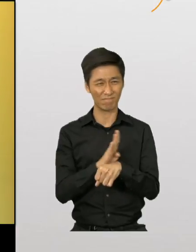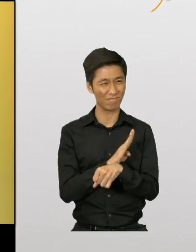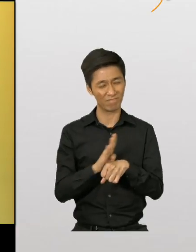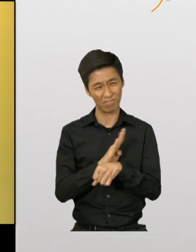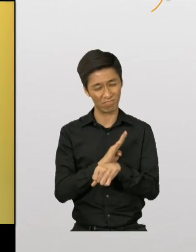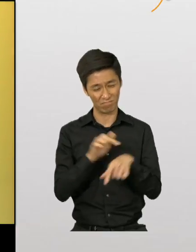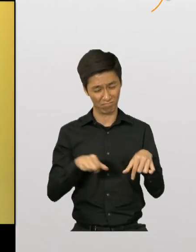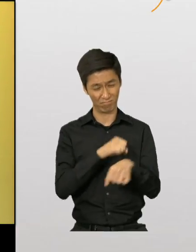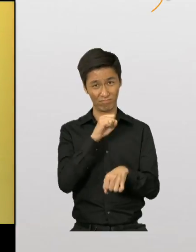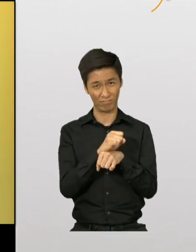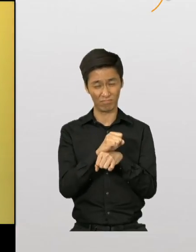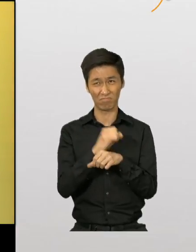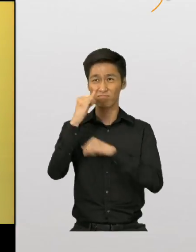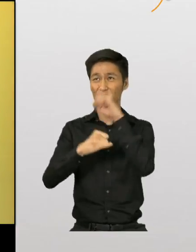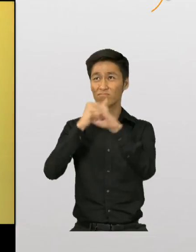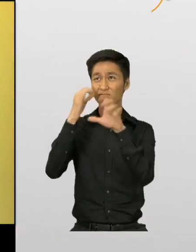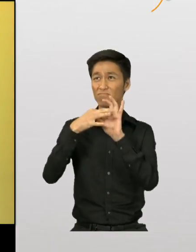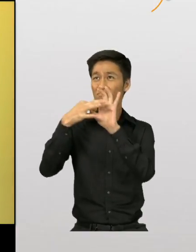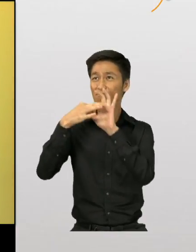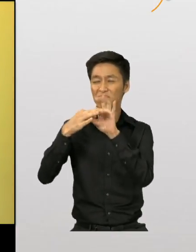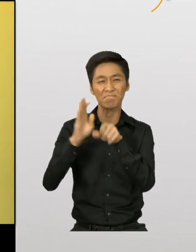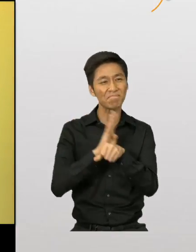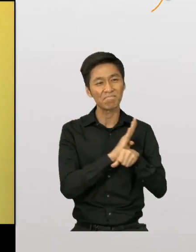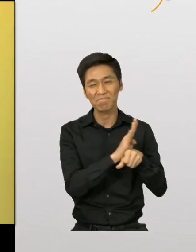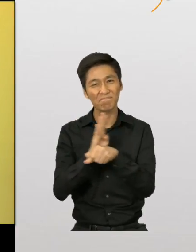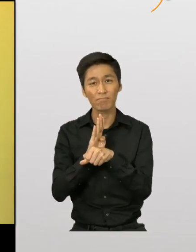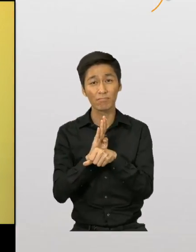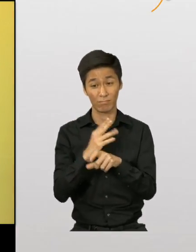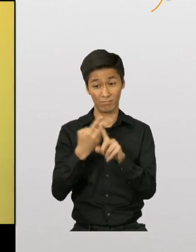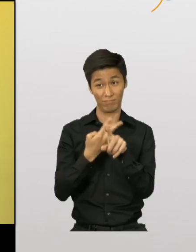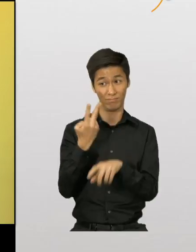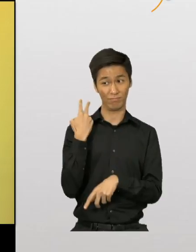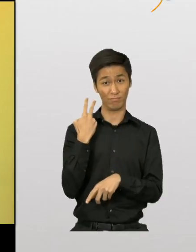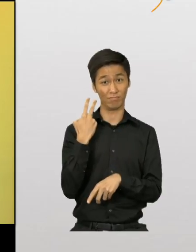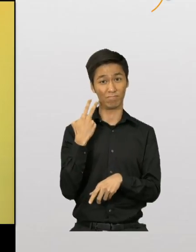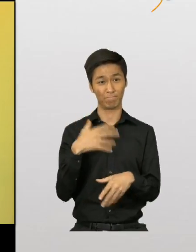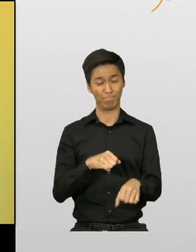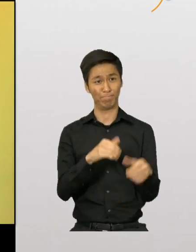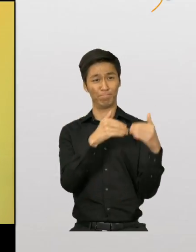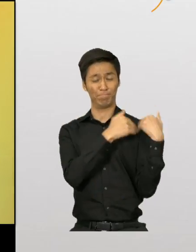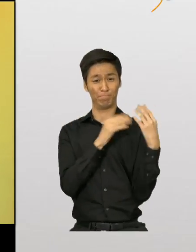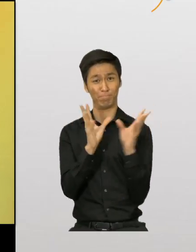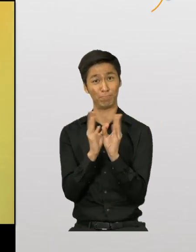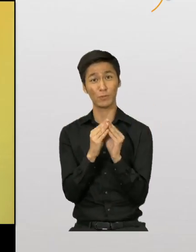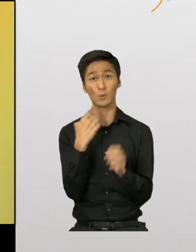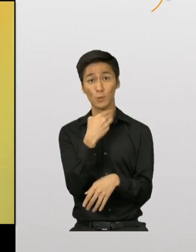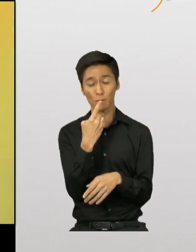home and internationally. 2 months ago, we hosted the first ever meeting between a US president and a